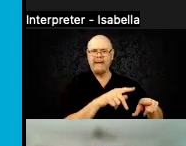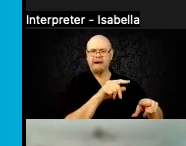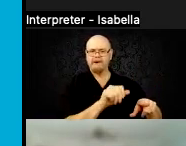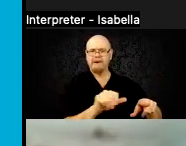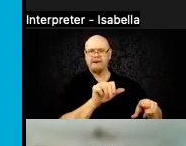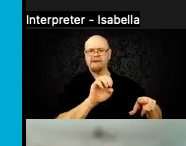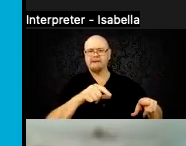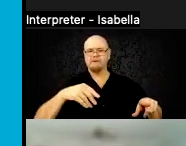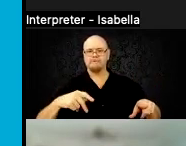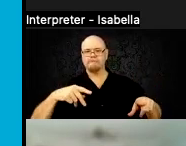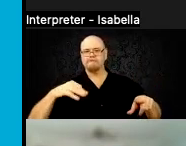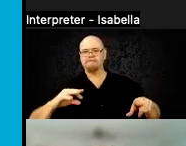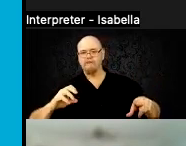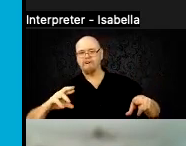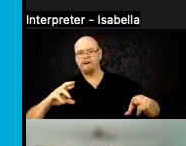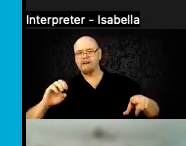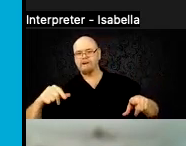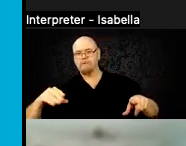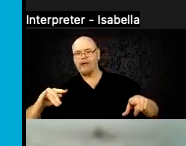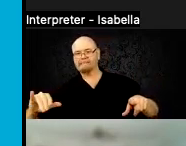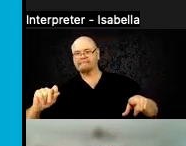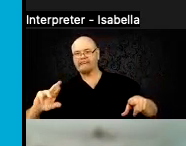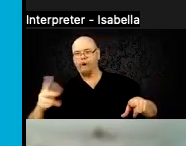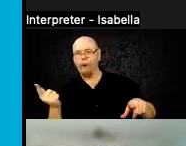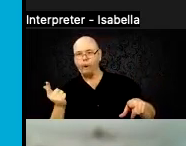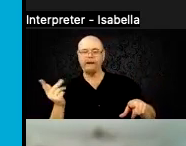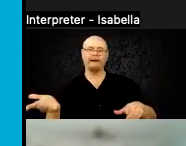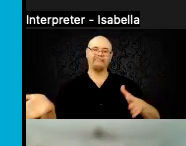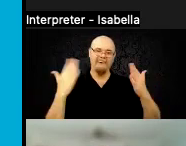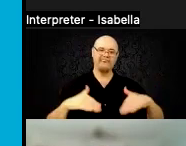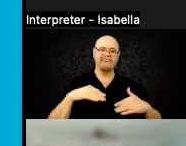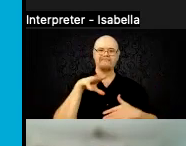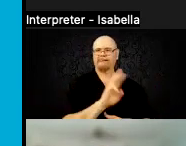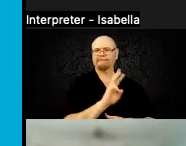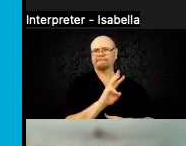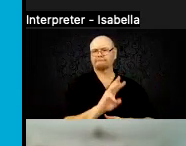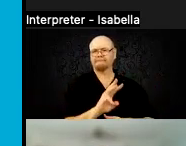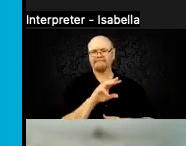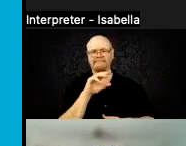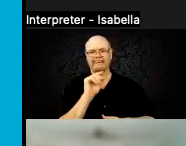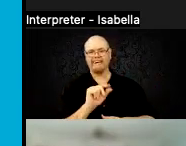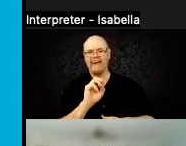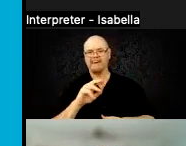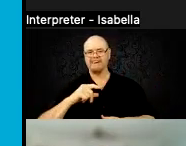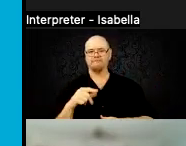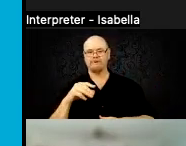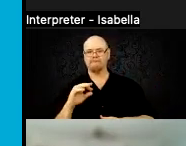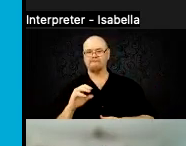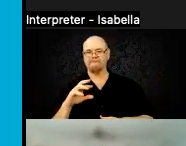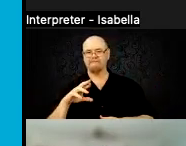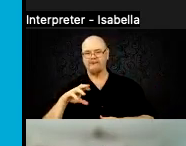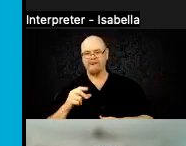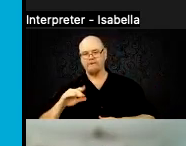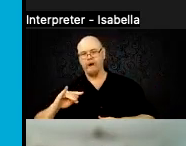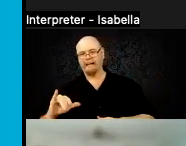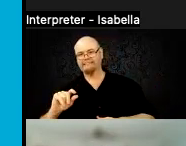cap@equipforequality.org. And then our website with lots of information on it with fact sheets and recordings. This recording will be on that website,